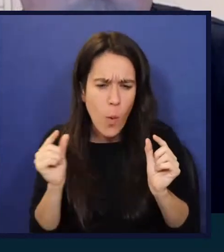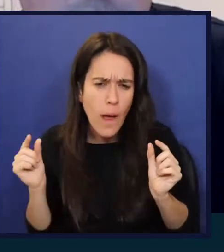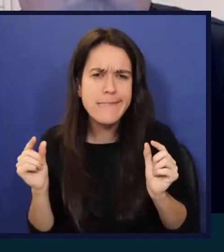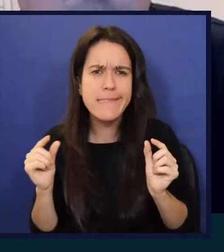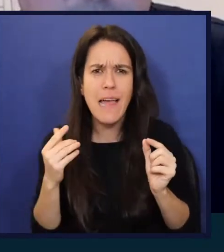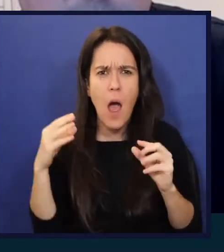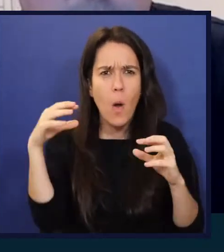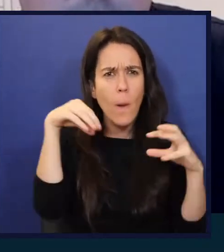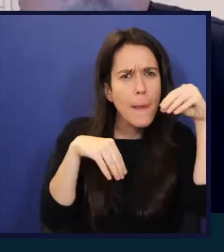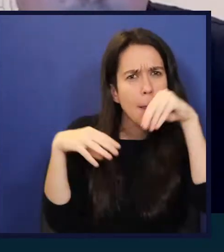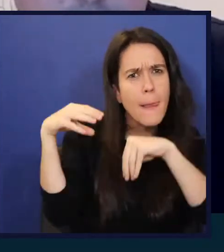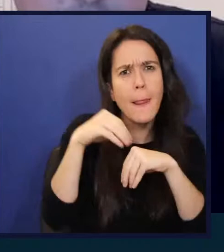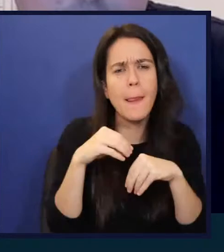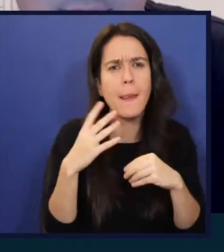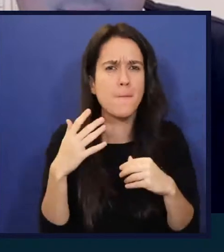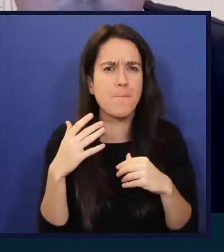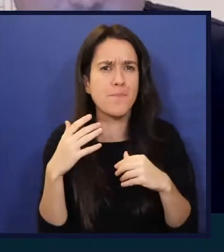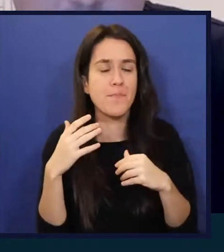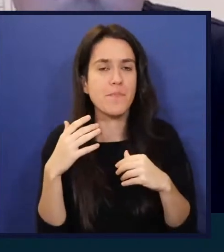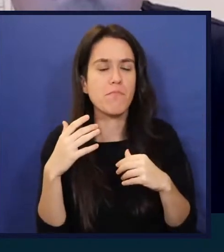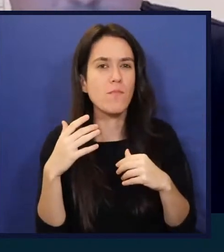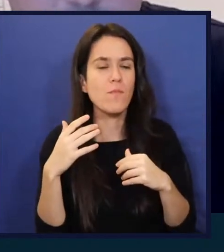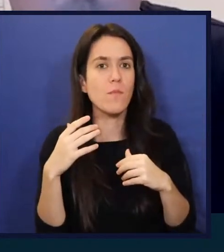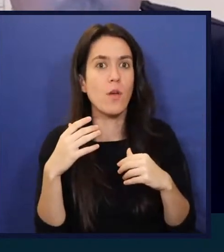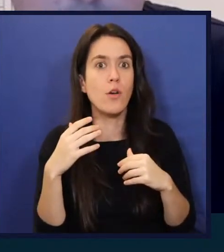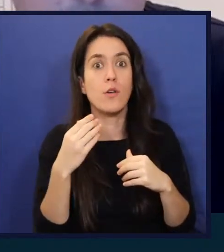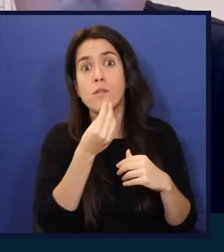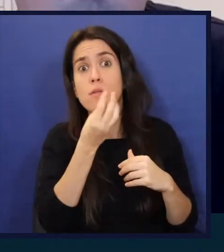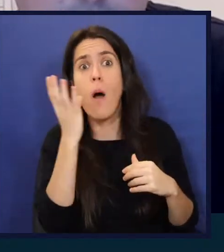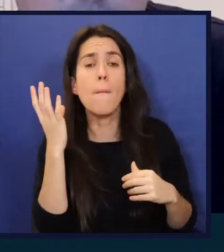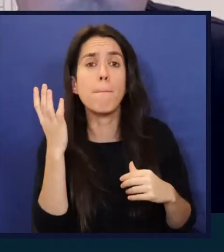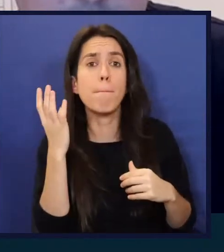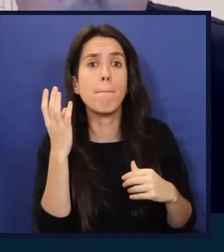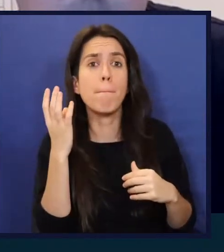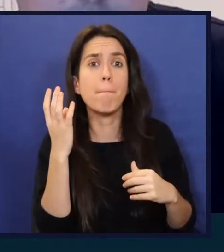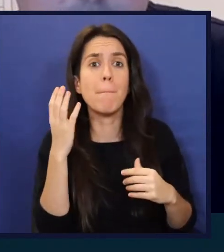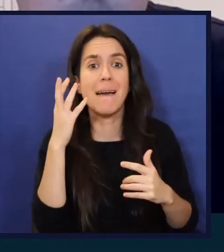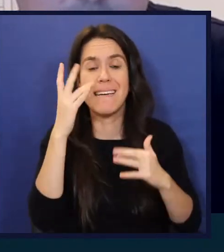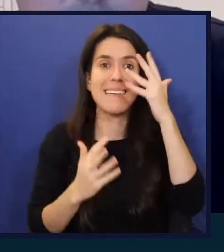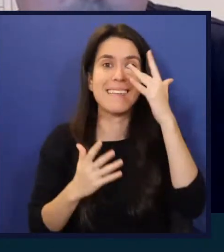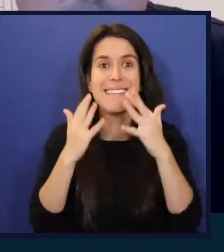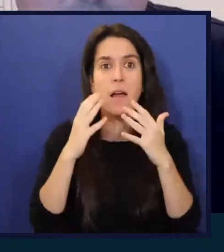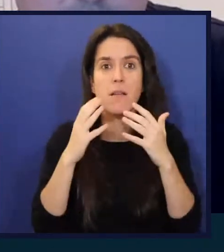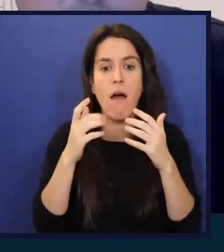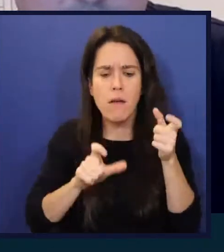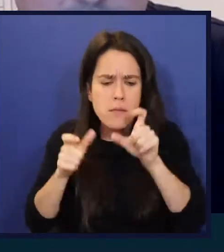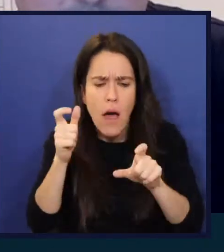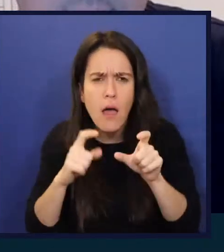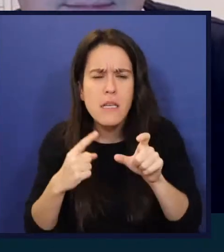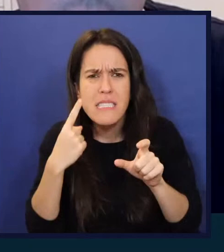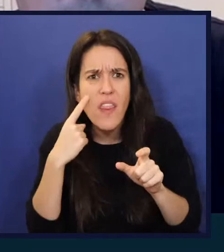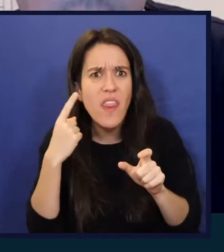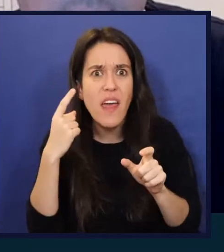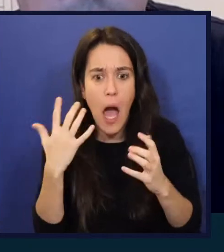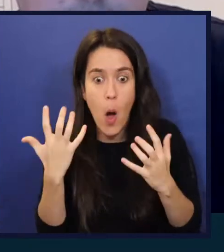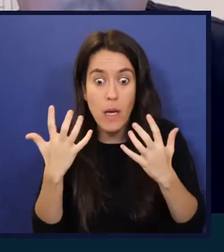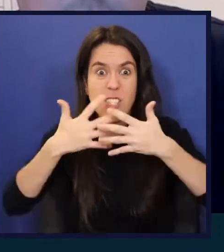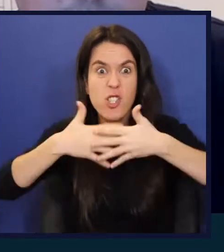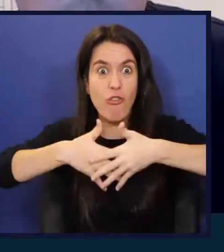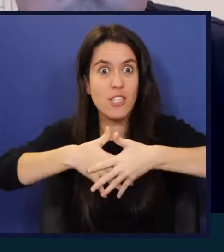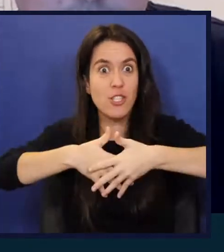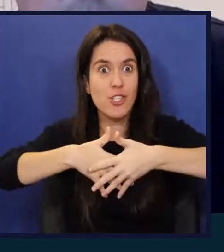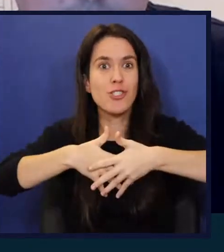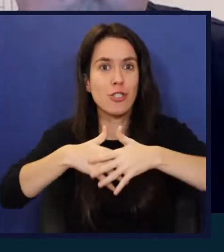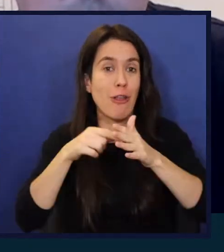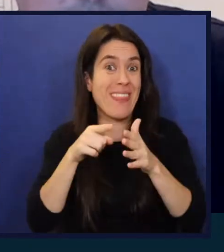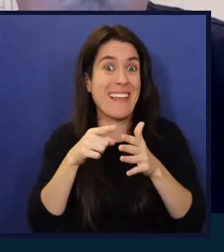use Apache Spark, for some of their data science workloads and the whole integration that we've done. Now, there are